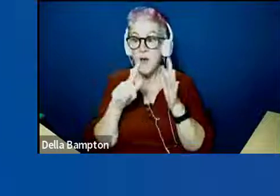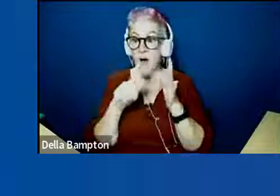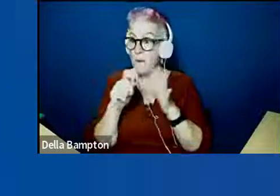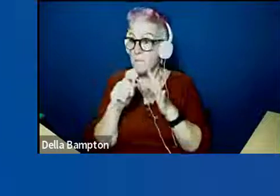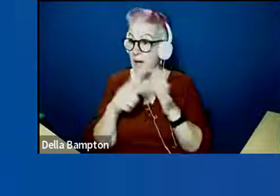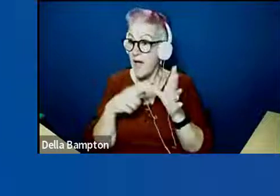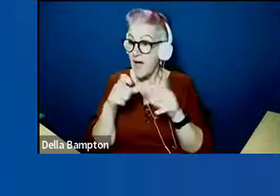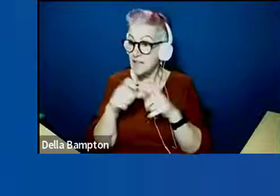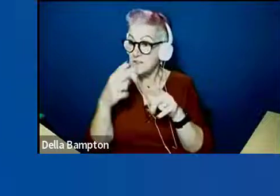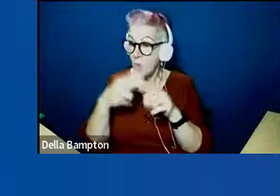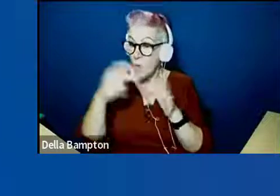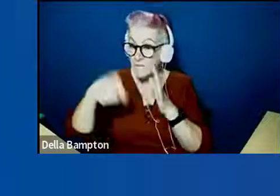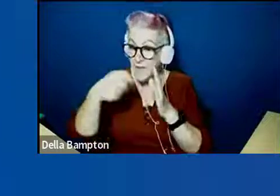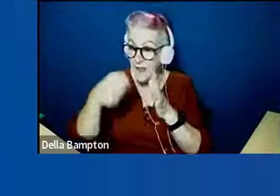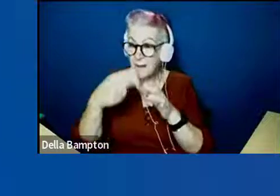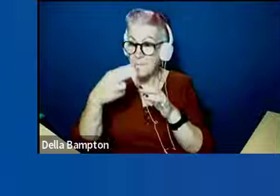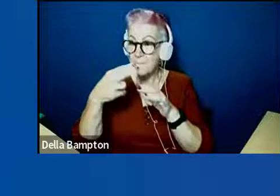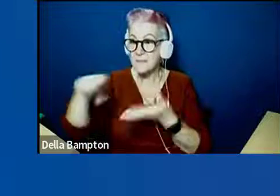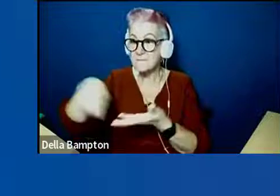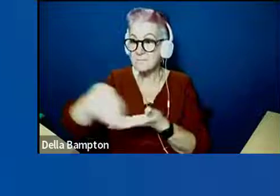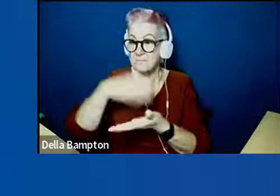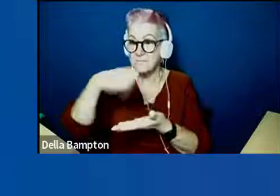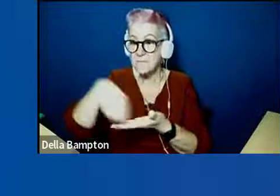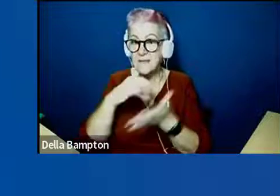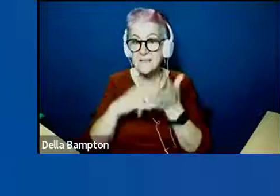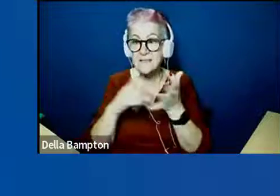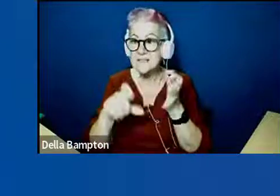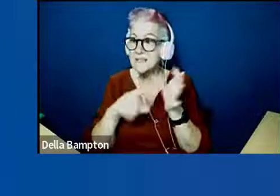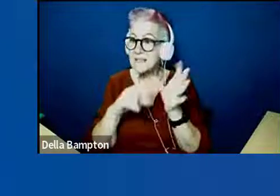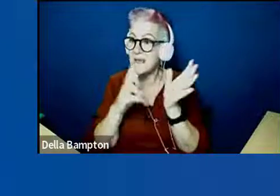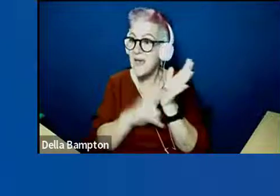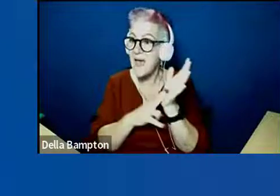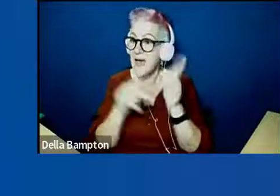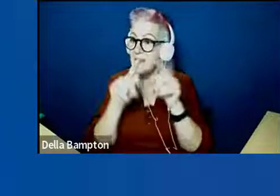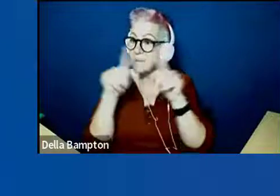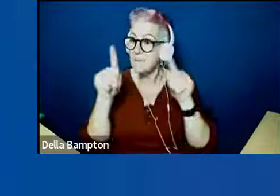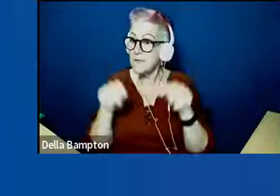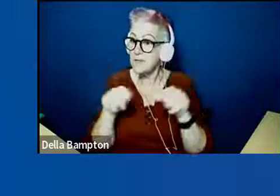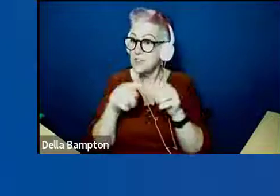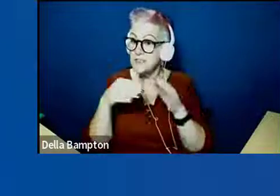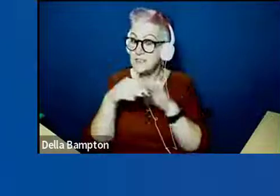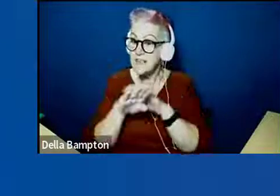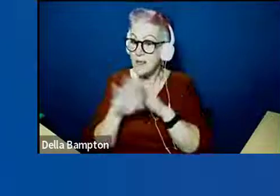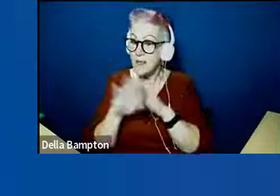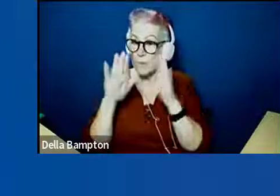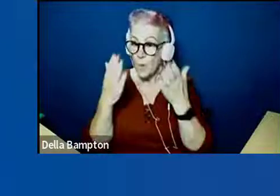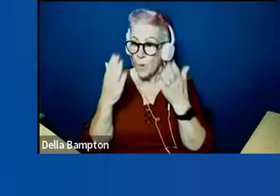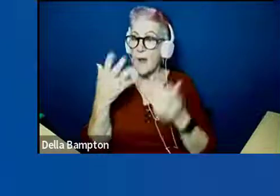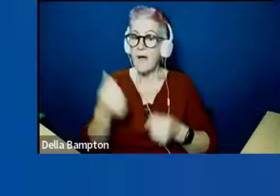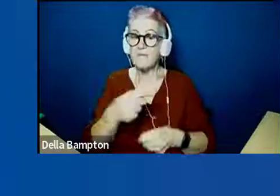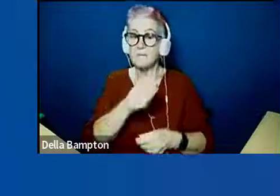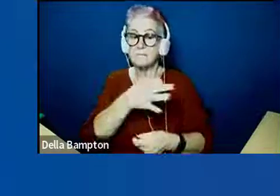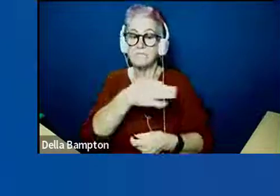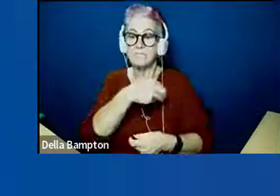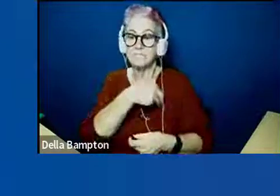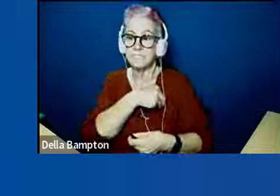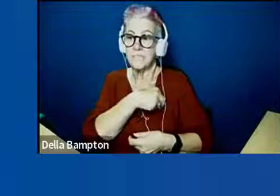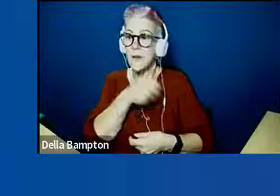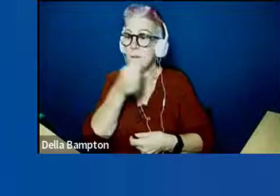the iPad to scan the pictures within the book as well. We used a lapel microphone for